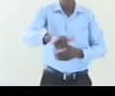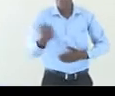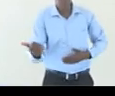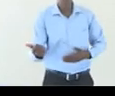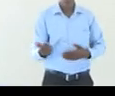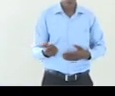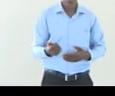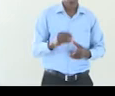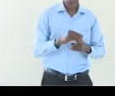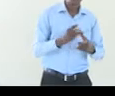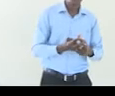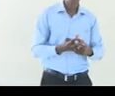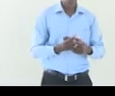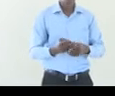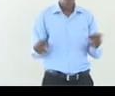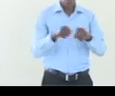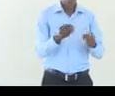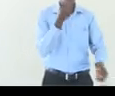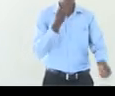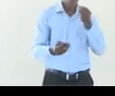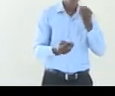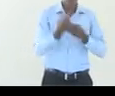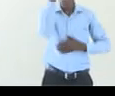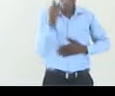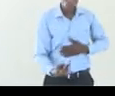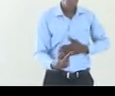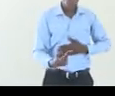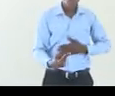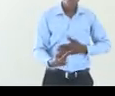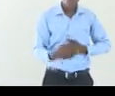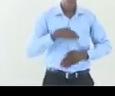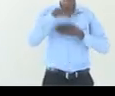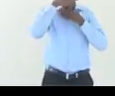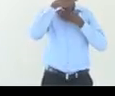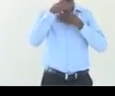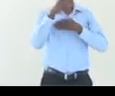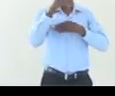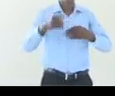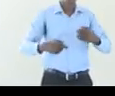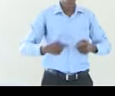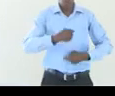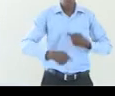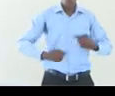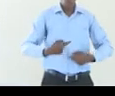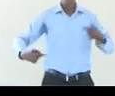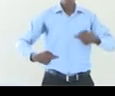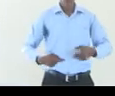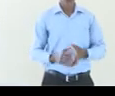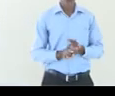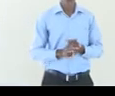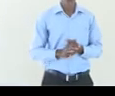We were never meant to use our resources only for ourselves. No.